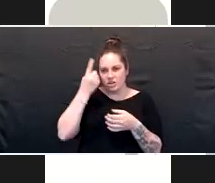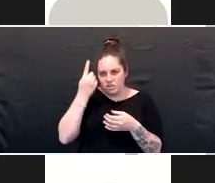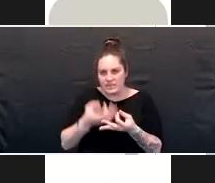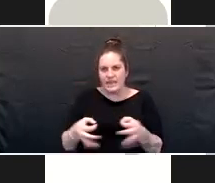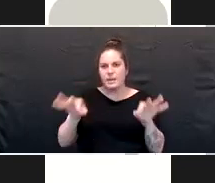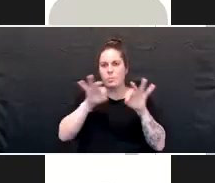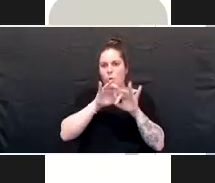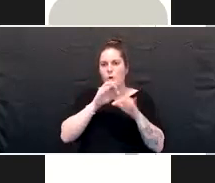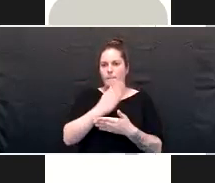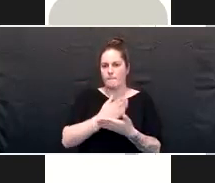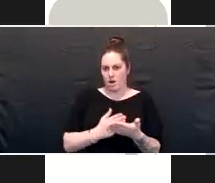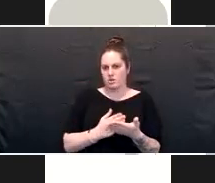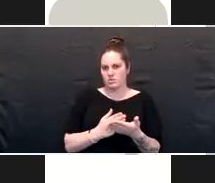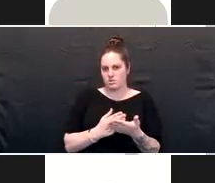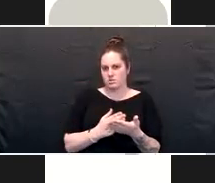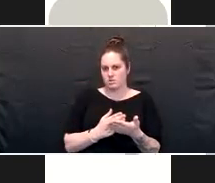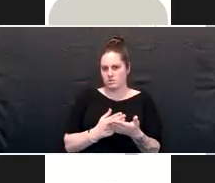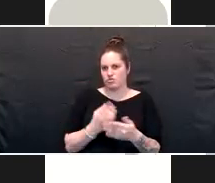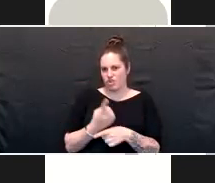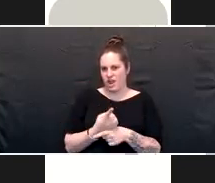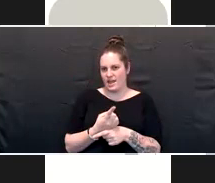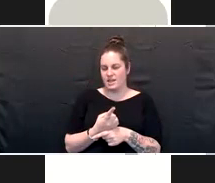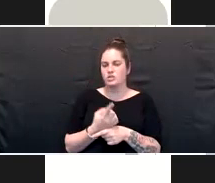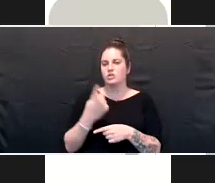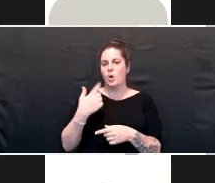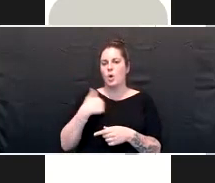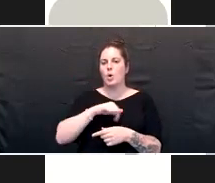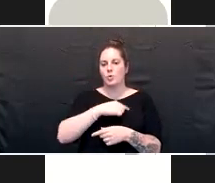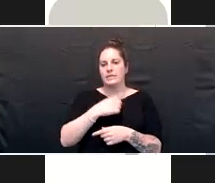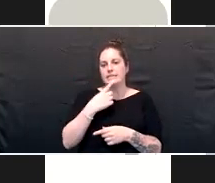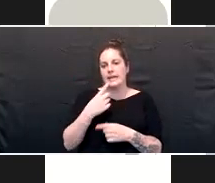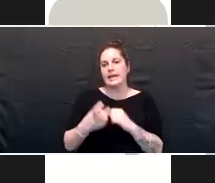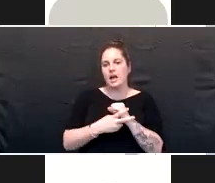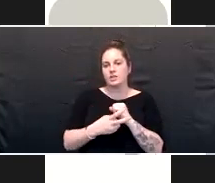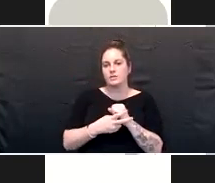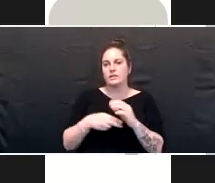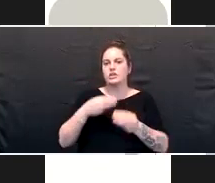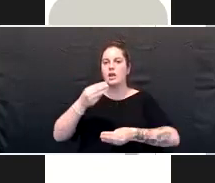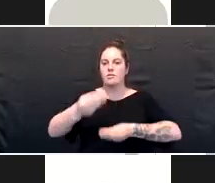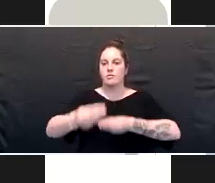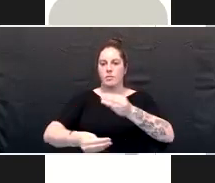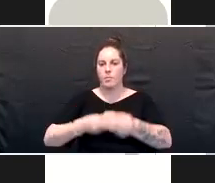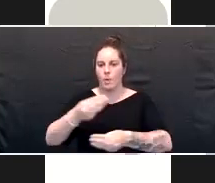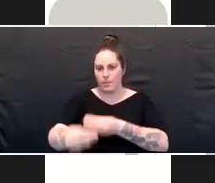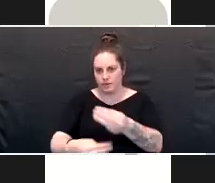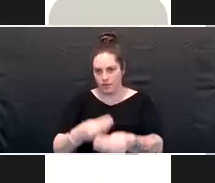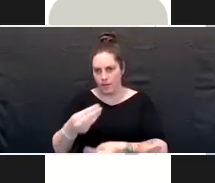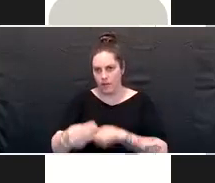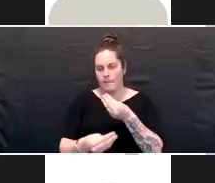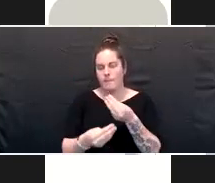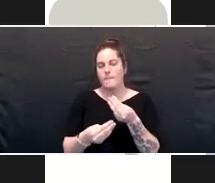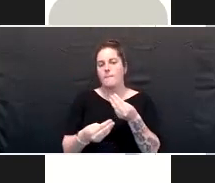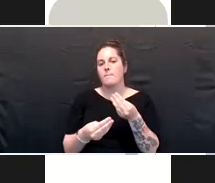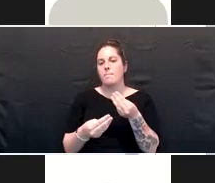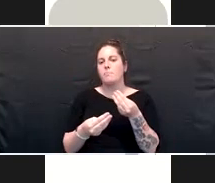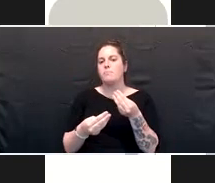Okay. And so we can say conservation of momentum in term